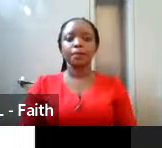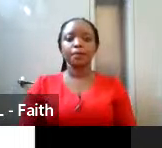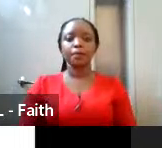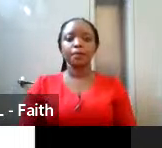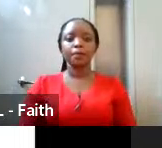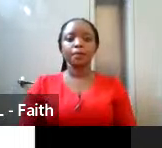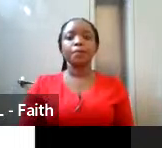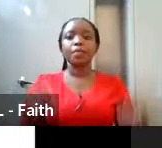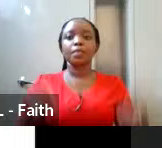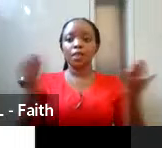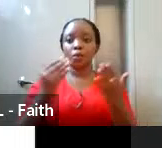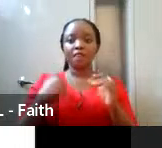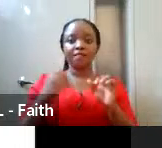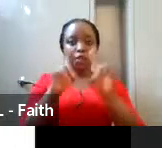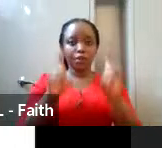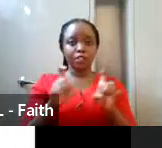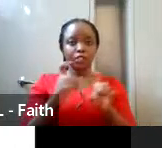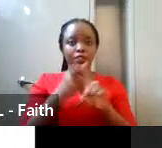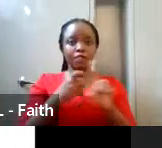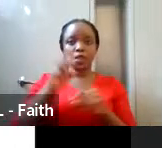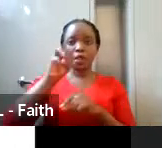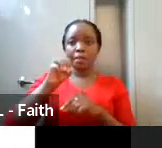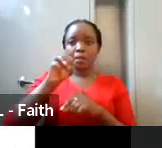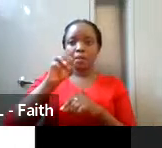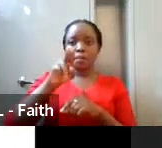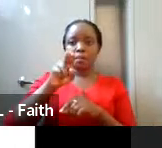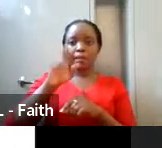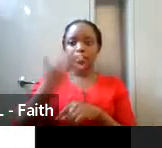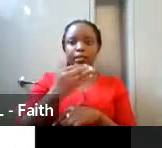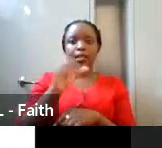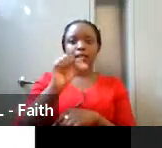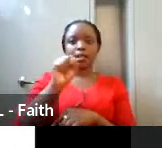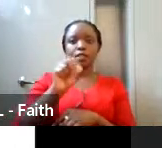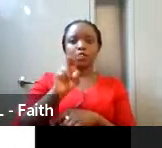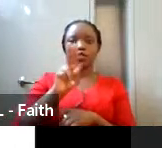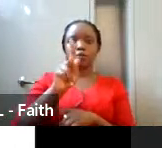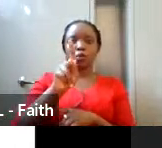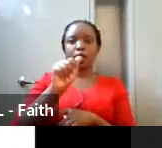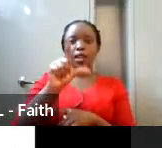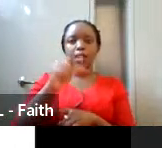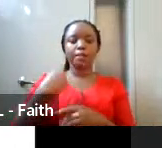where we have a question from Mr. Sukali. His question is, I have entered